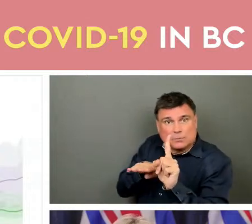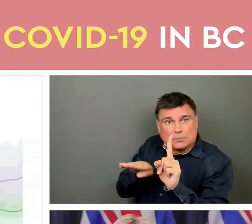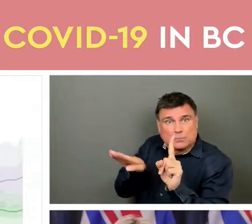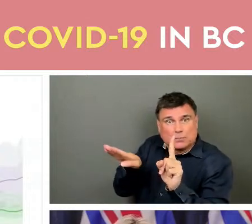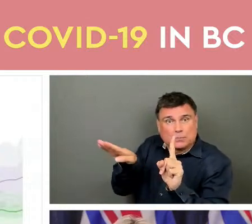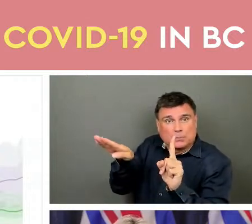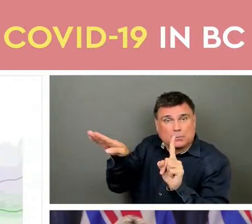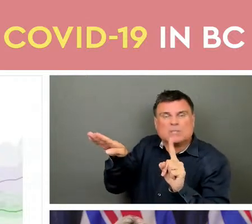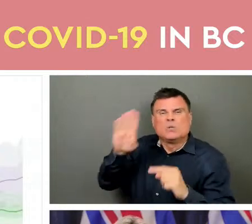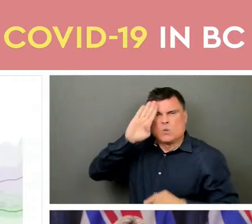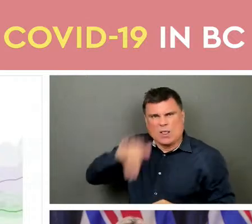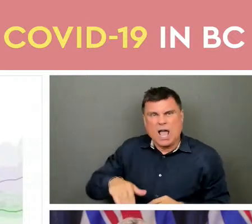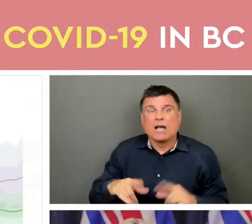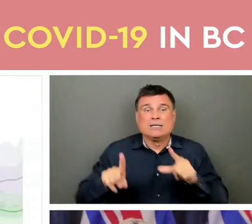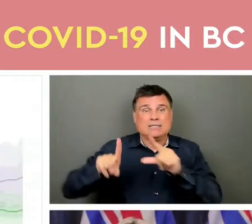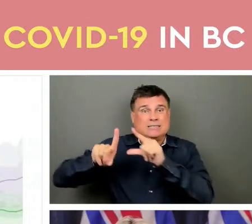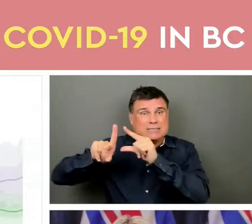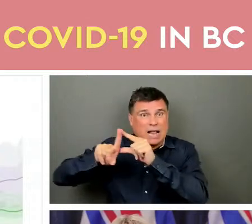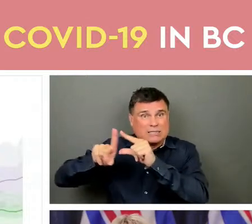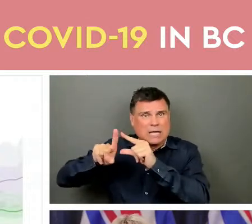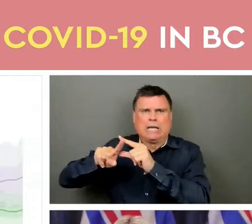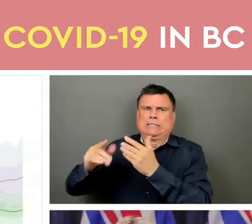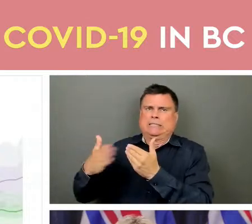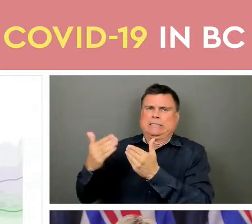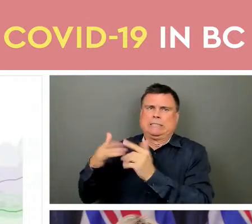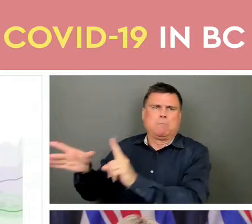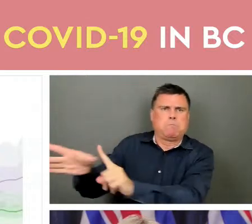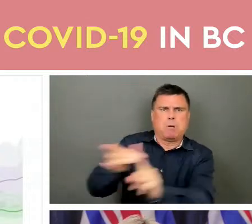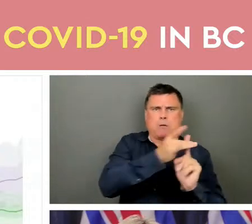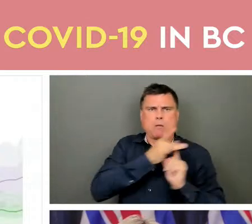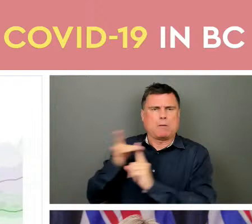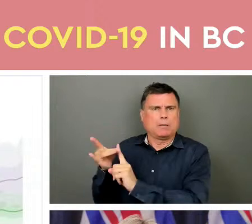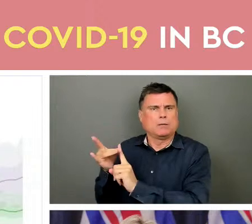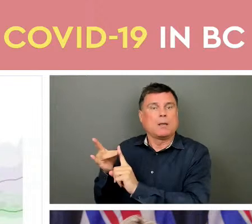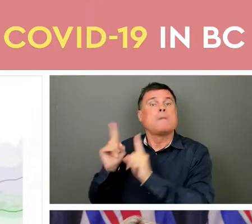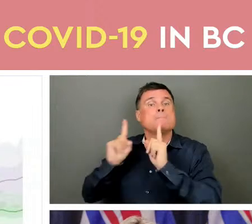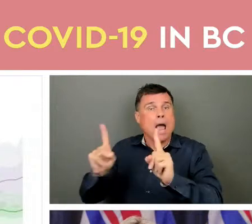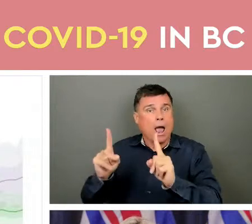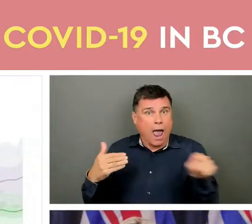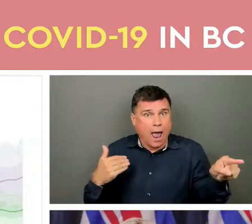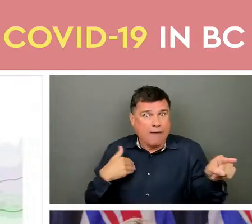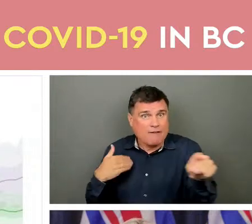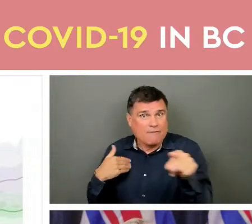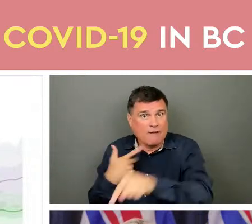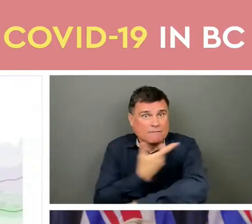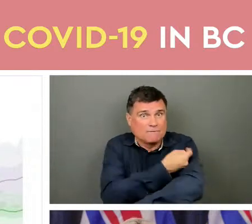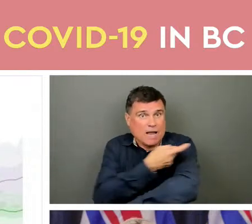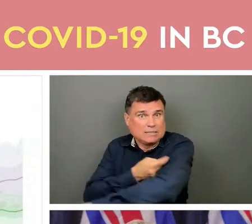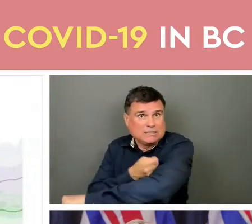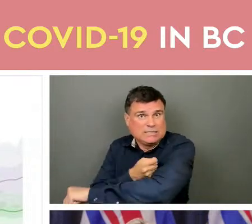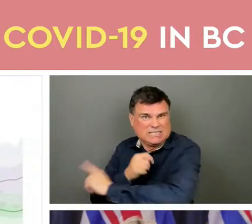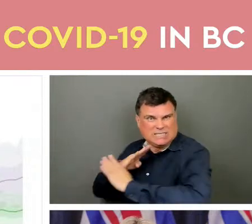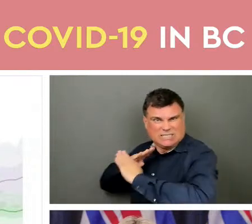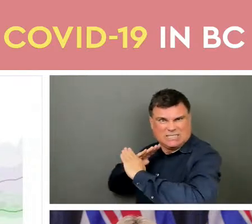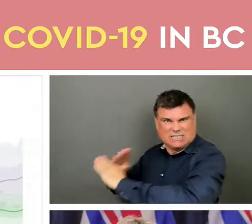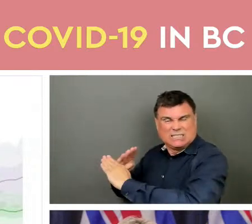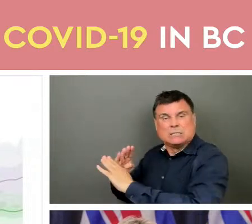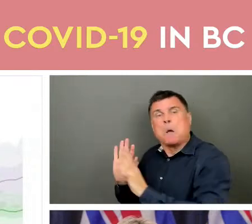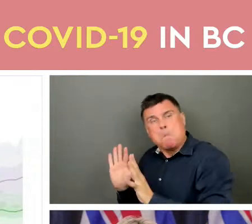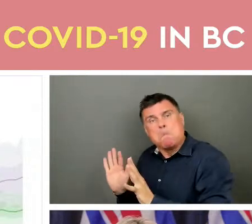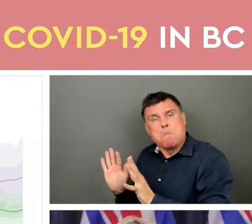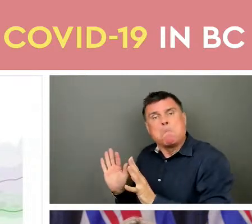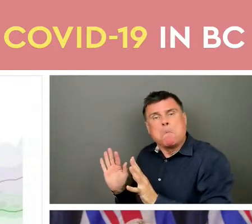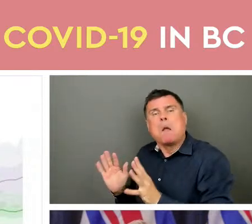transmissible variant that we're seeing in the province, with the actual protection that we're seeing from vaccination right now, we would likely